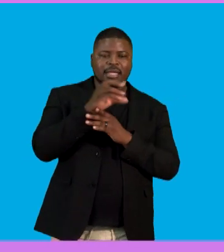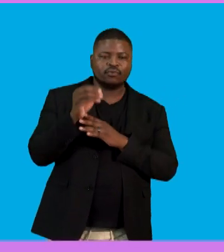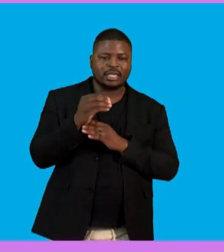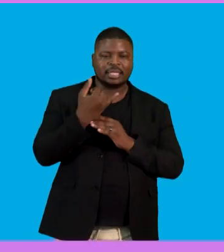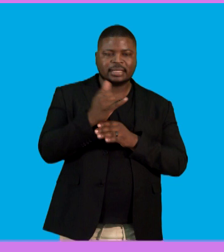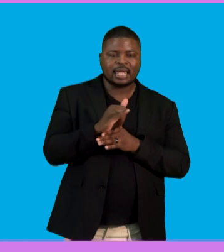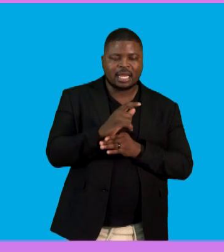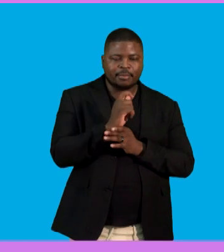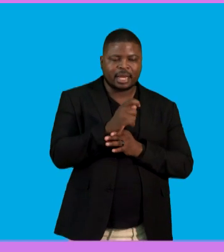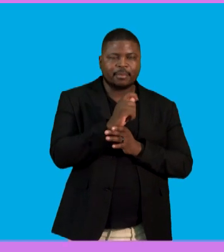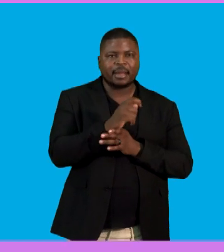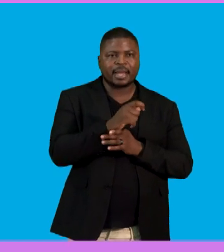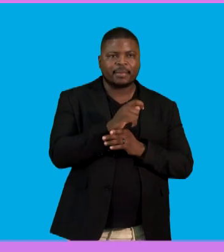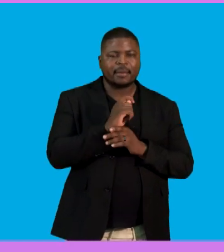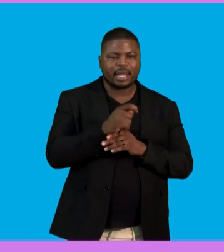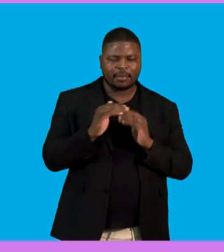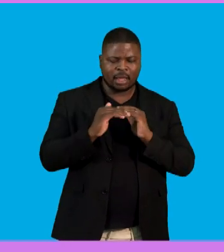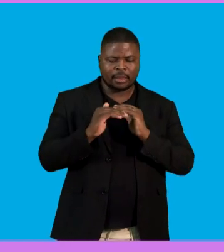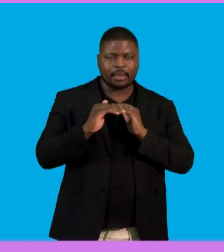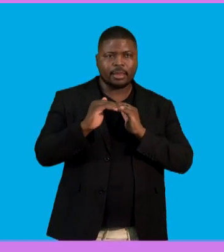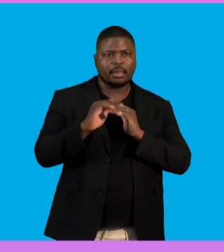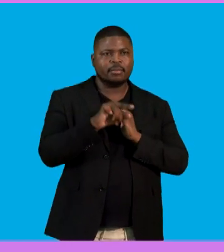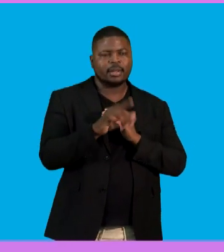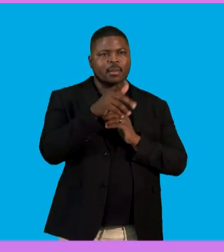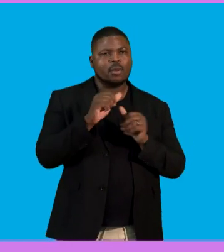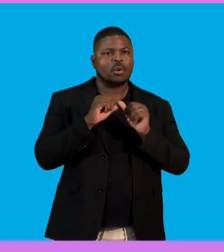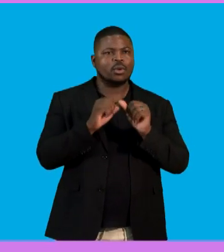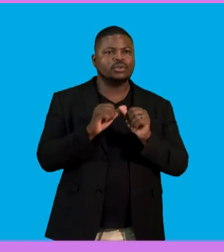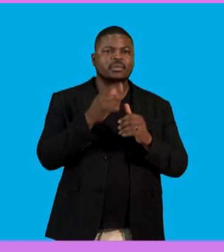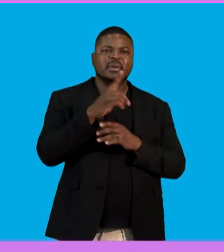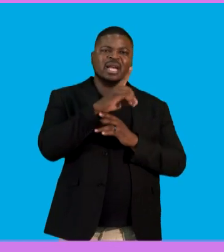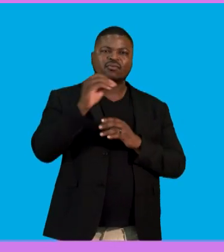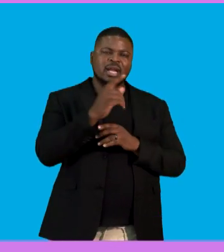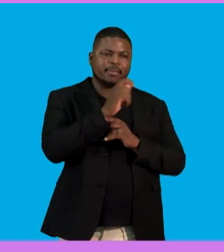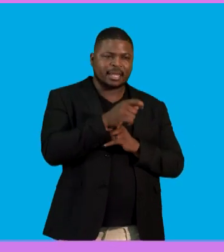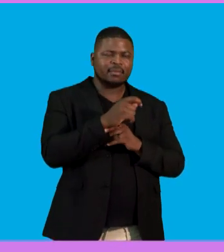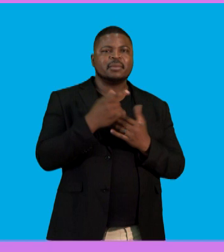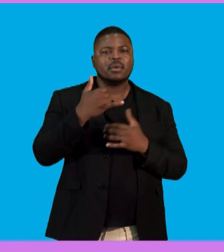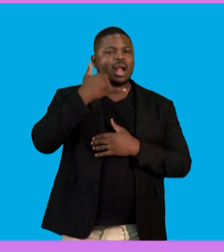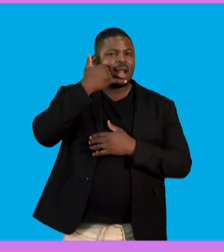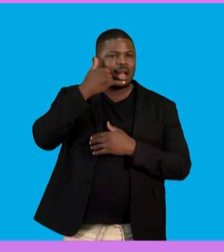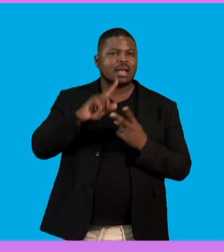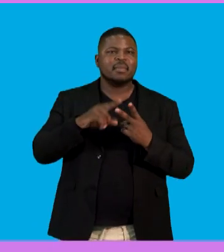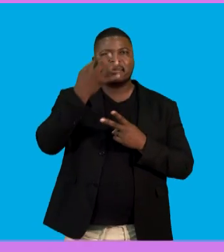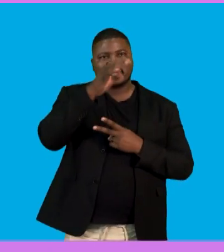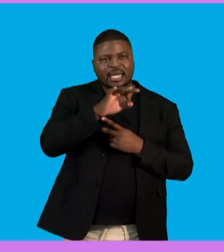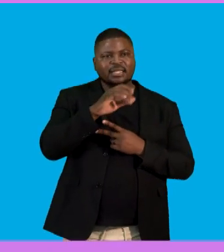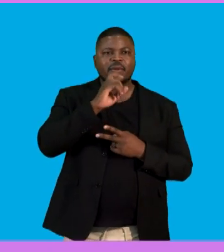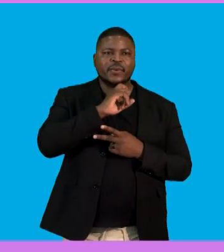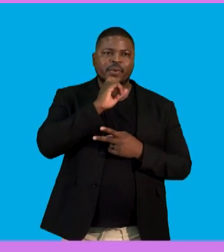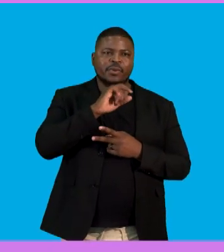pay the very same 100 rand that you paid when you used 0 units, and you still continue, let's estimate that this was